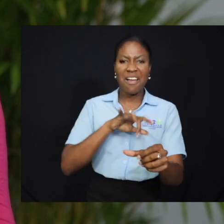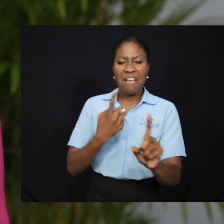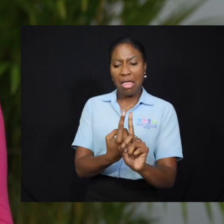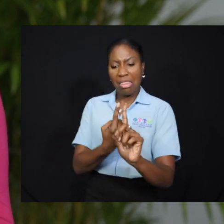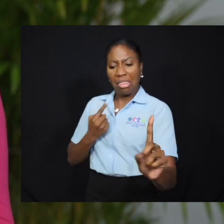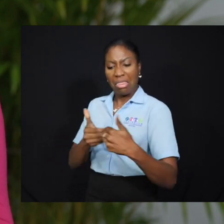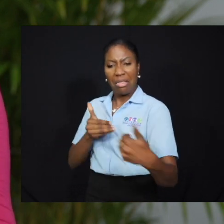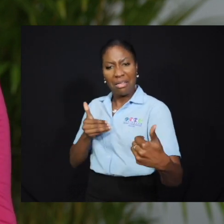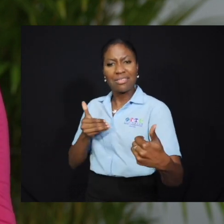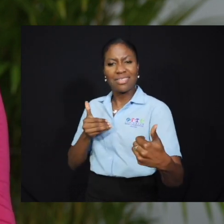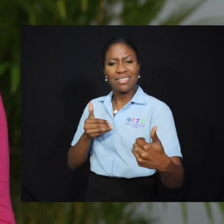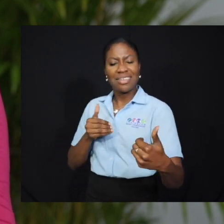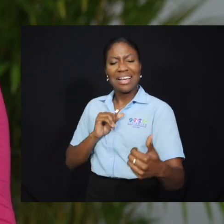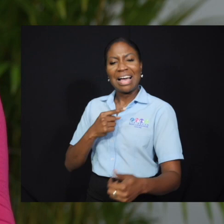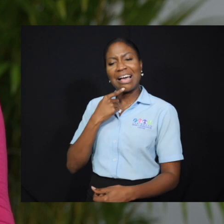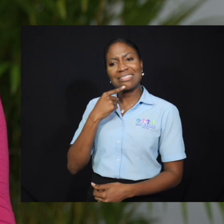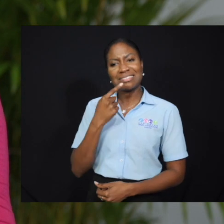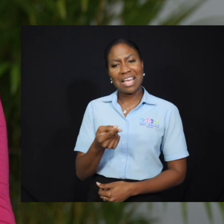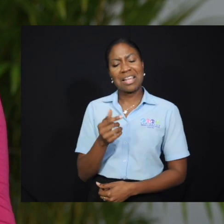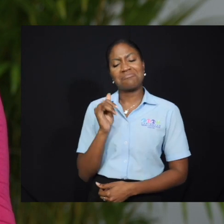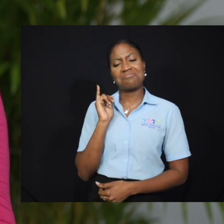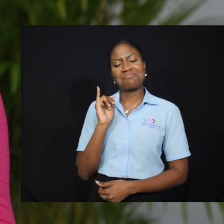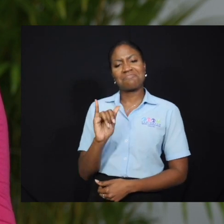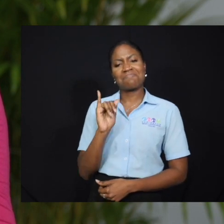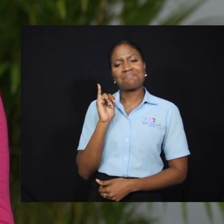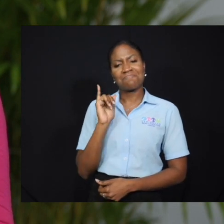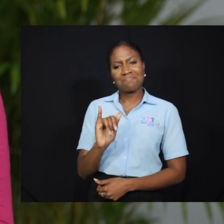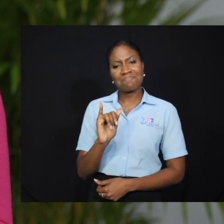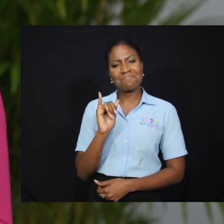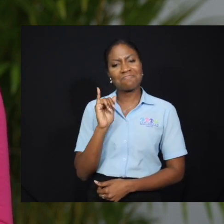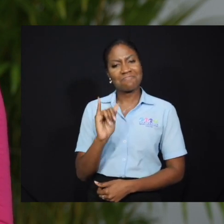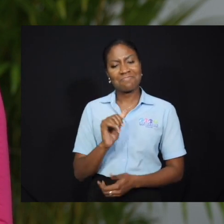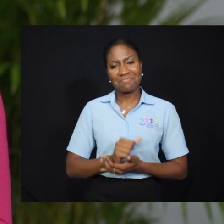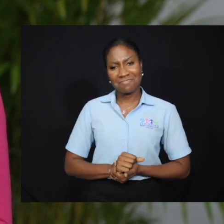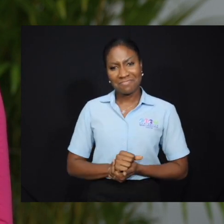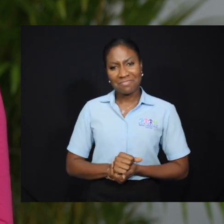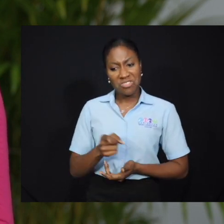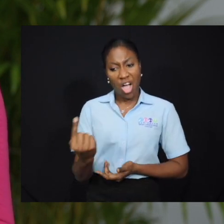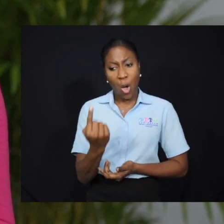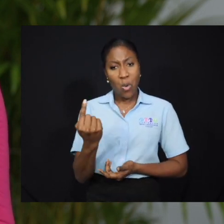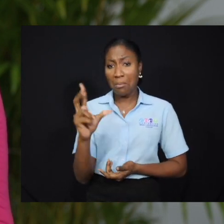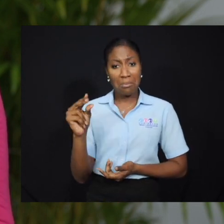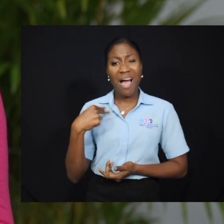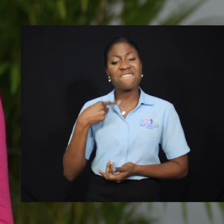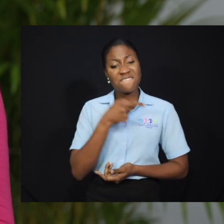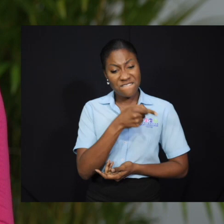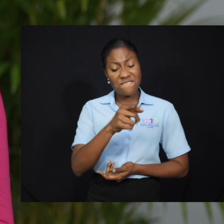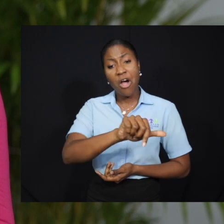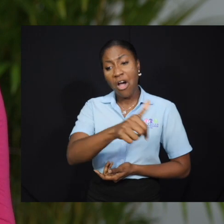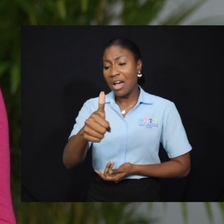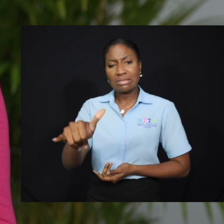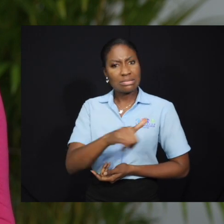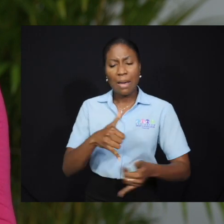And I said, that's a poignant word. And it wasn't she alone. There were others who